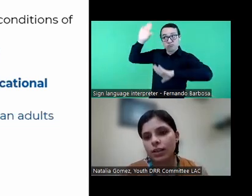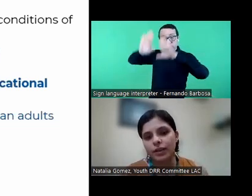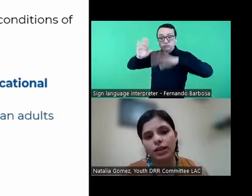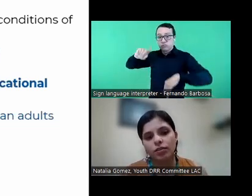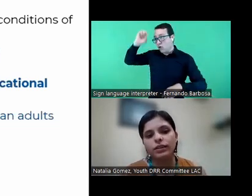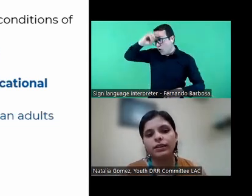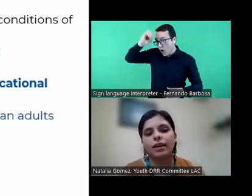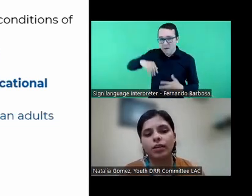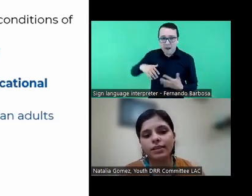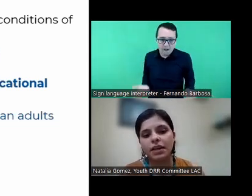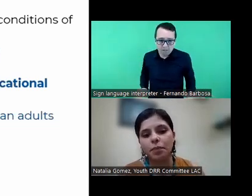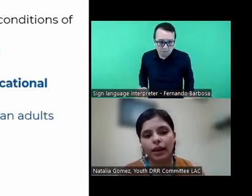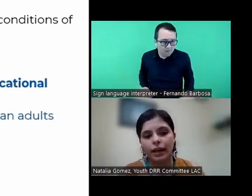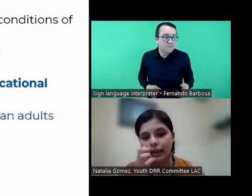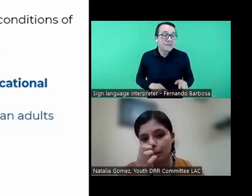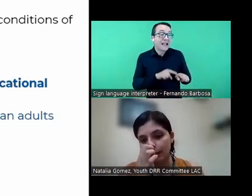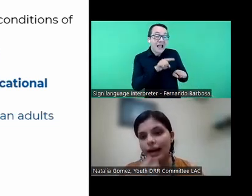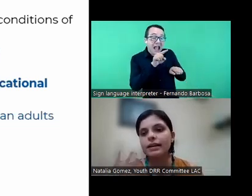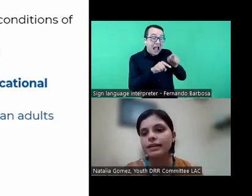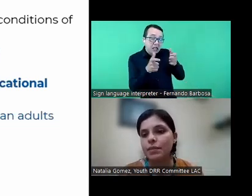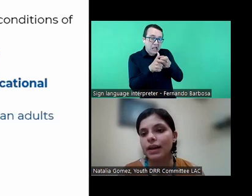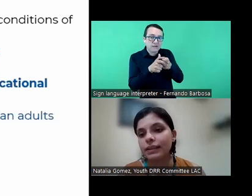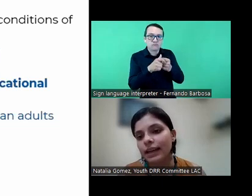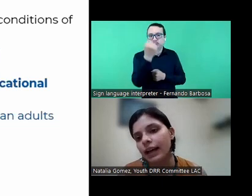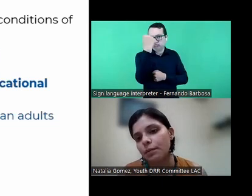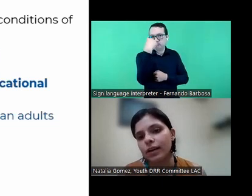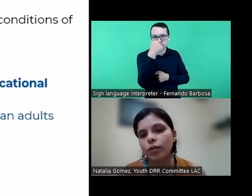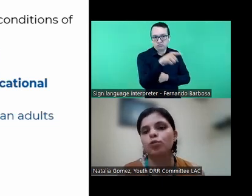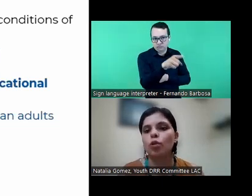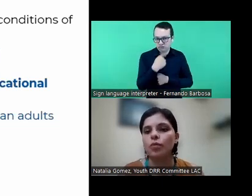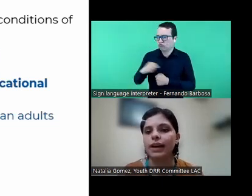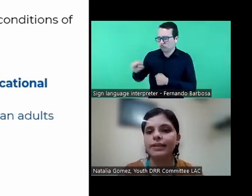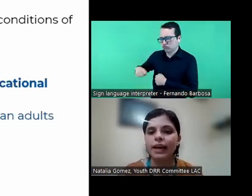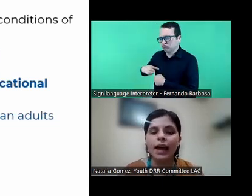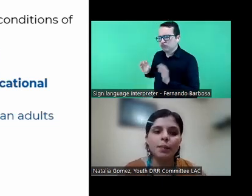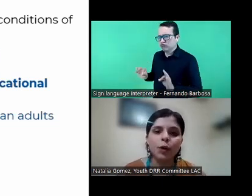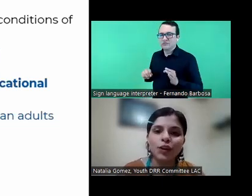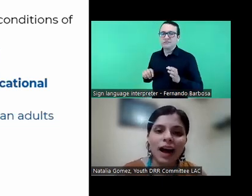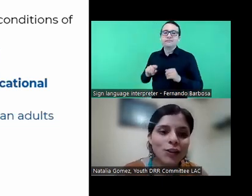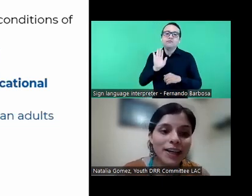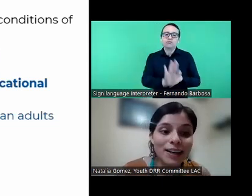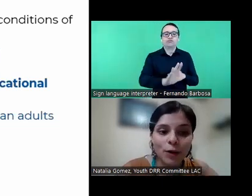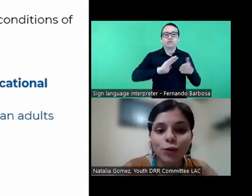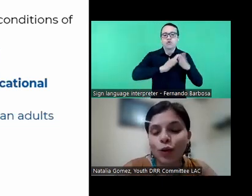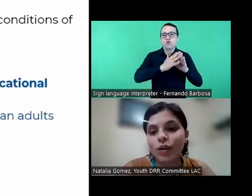or also some other people answered yes because they prepare themselves and also in their communities. On